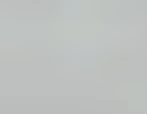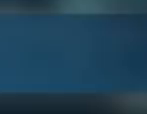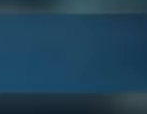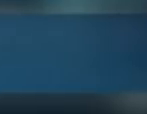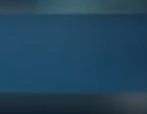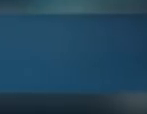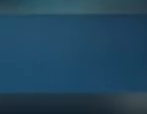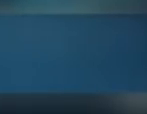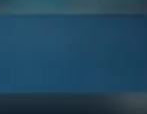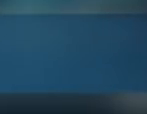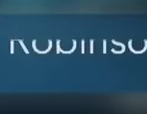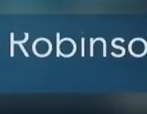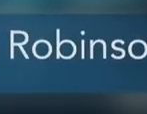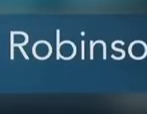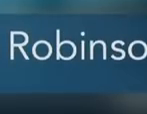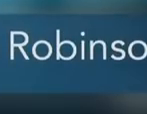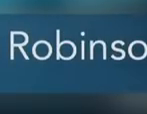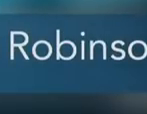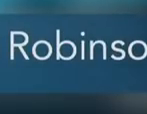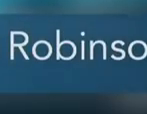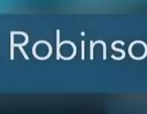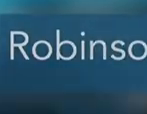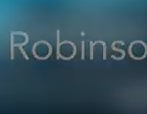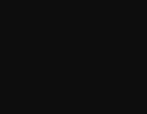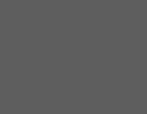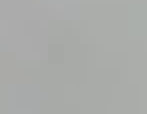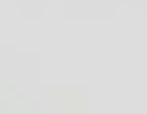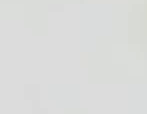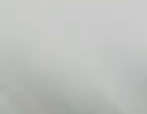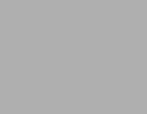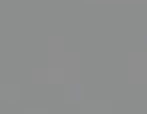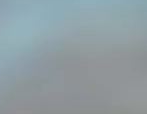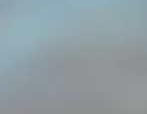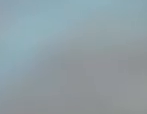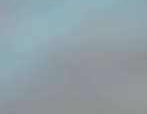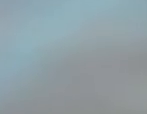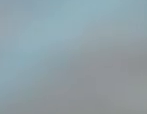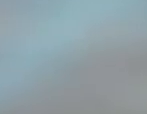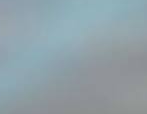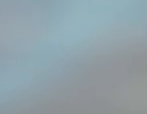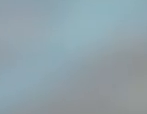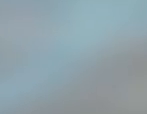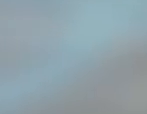diagnosis. Together, we can beat diabetes.